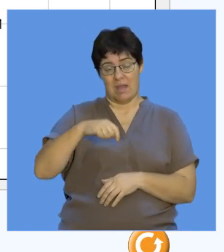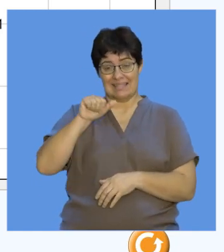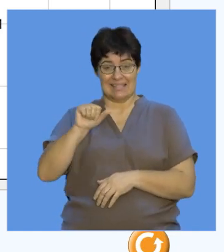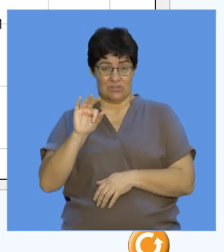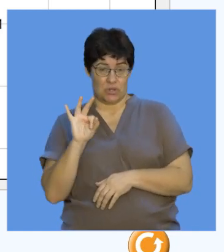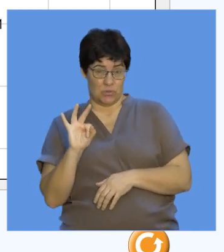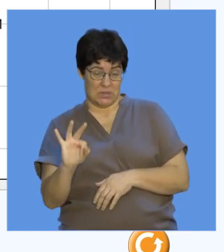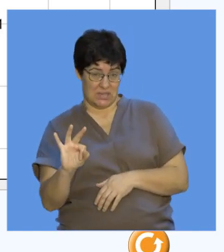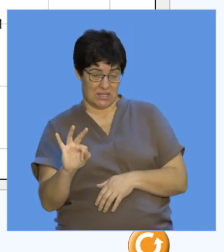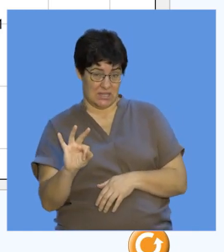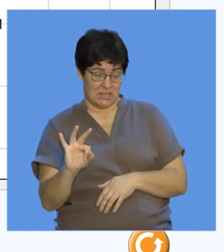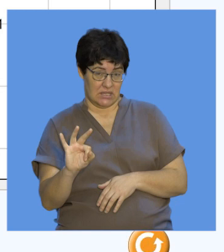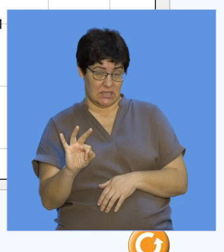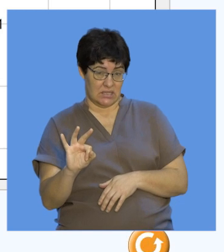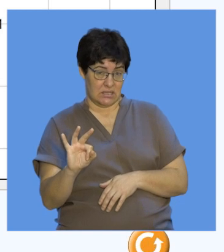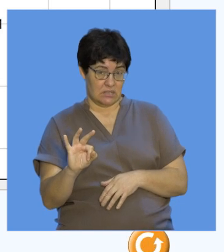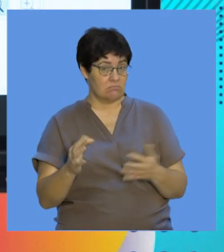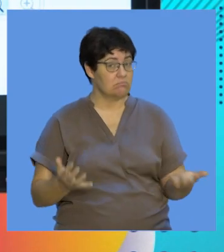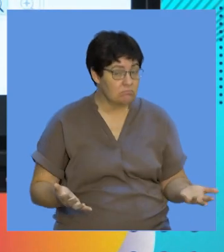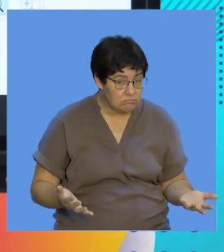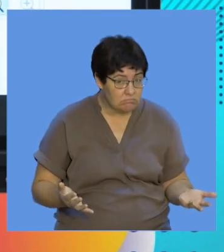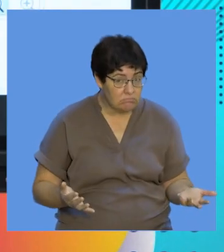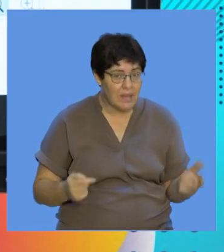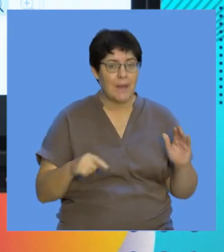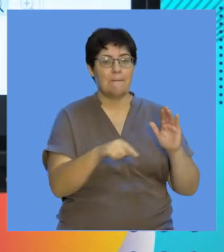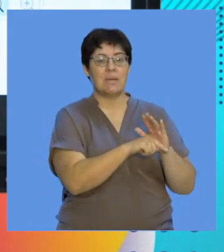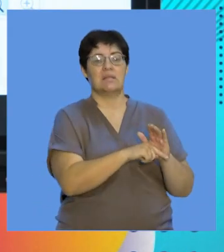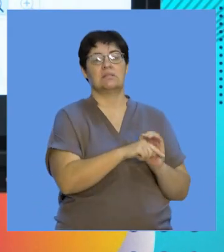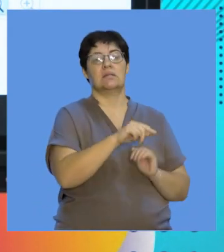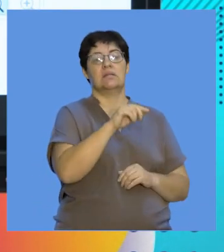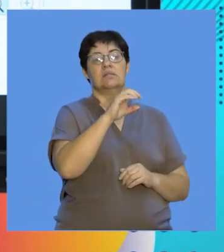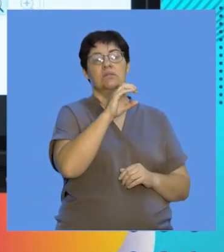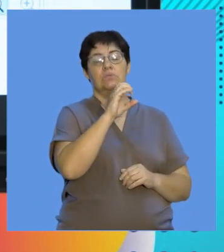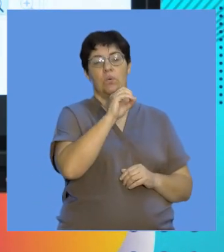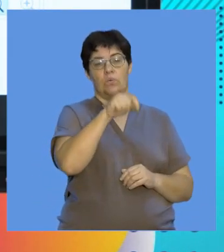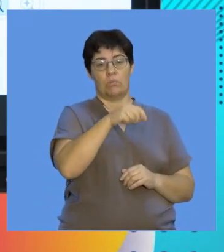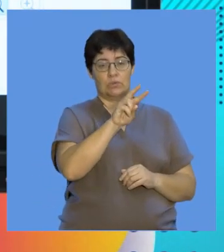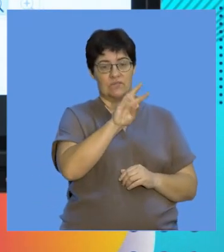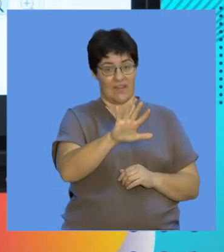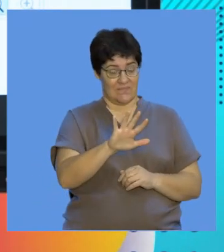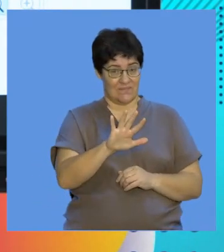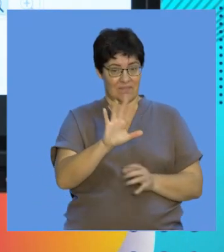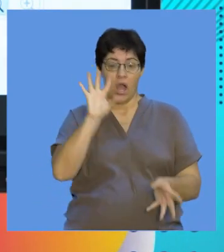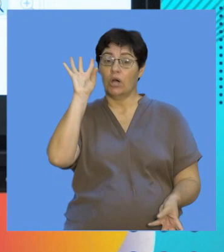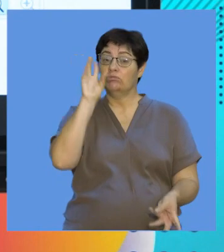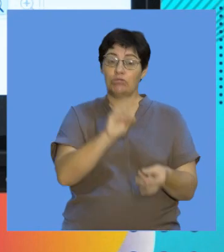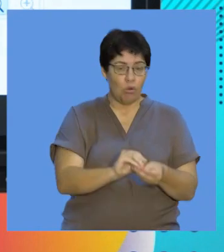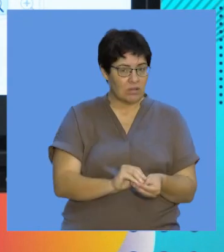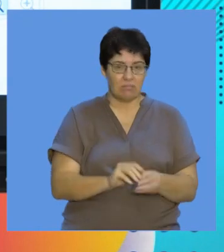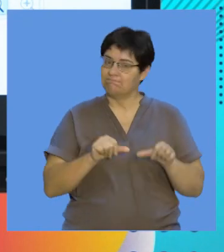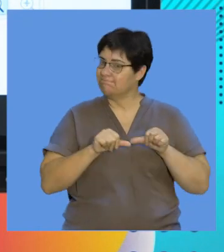0.63, and you know what? It's minus 0.25. The total's still